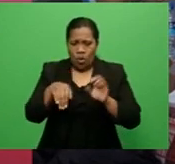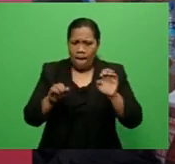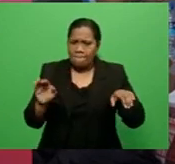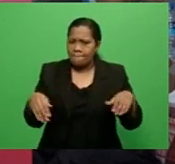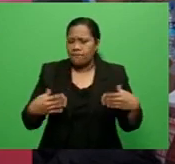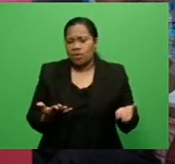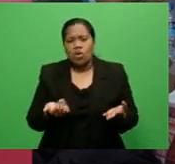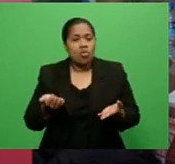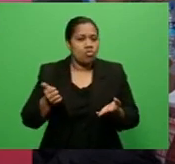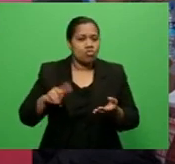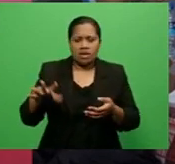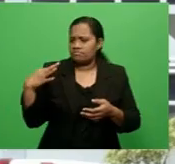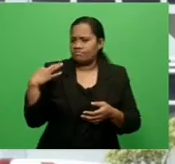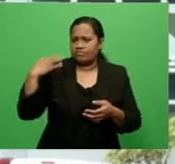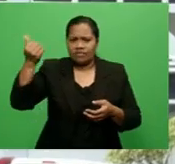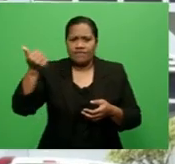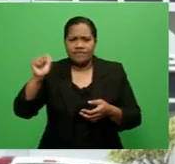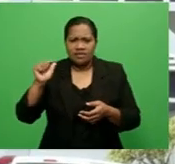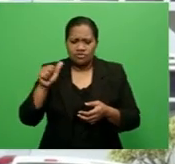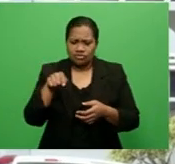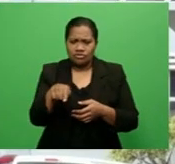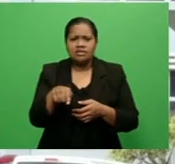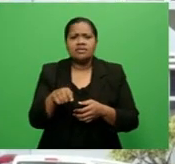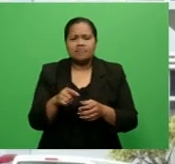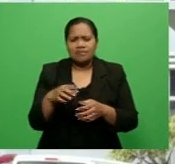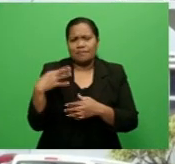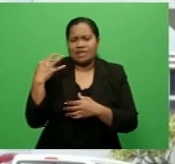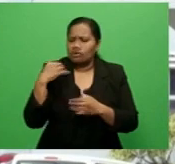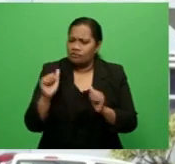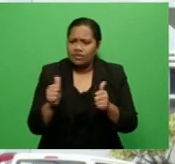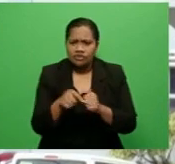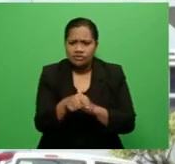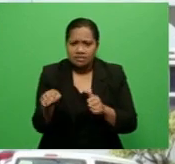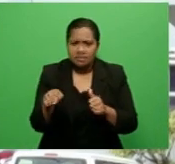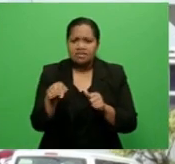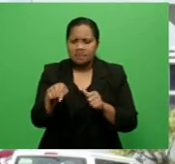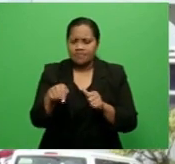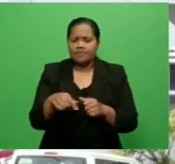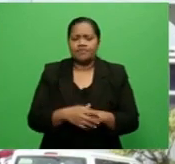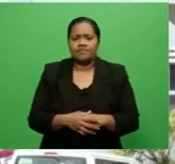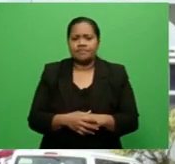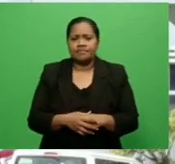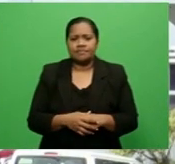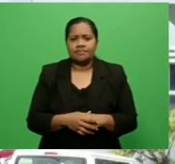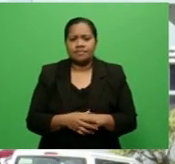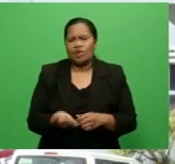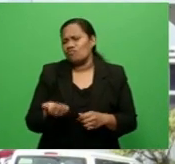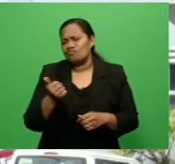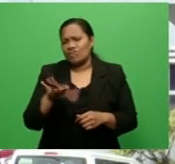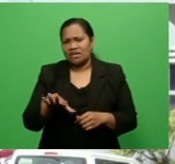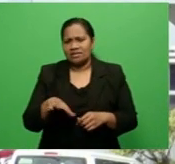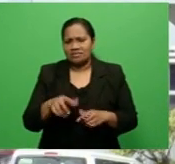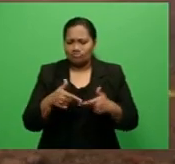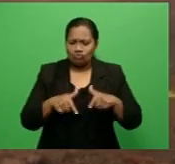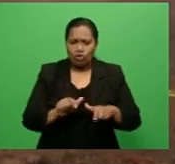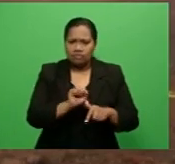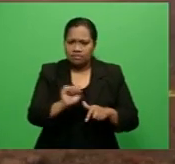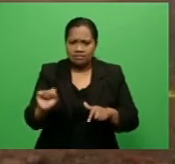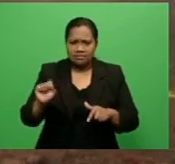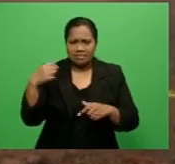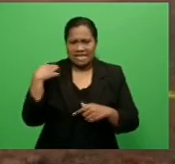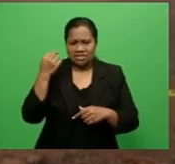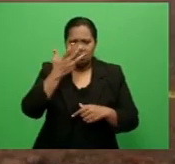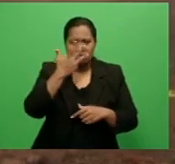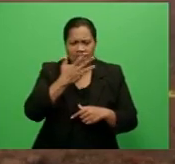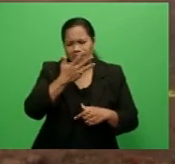already, lodged their applications, like 15. Some of them have lodged their applications in 1990s, and to